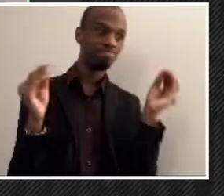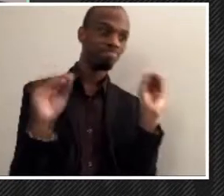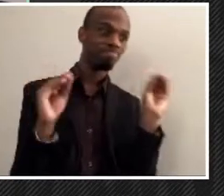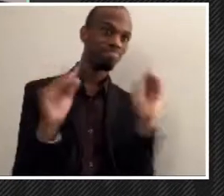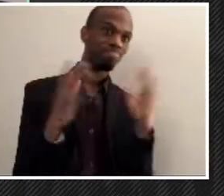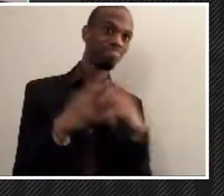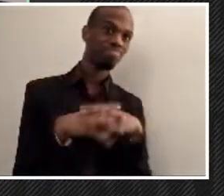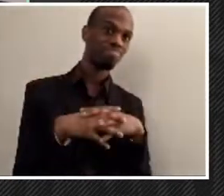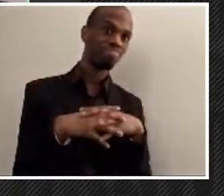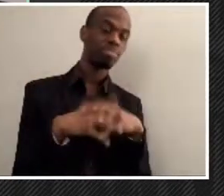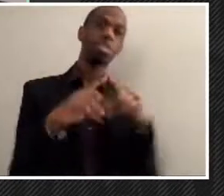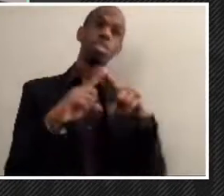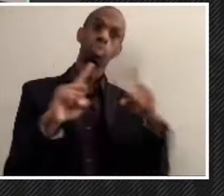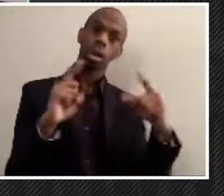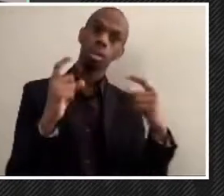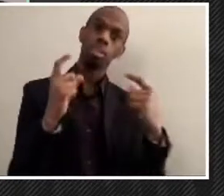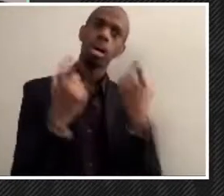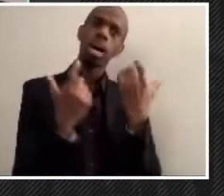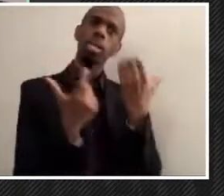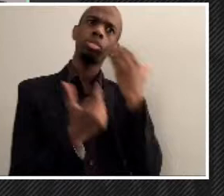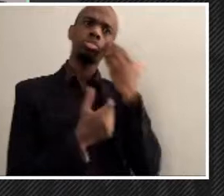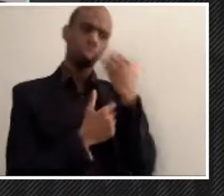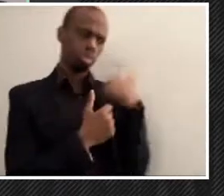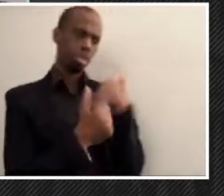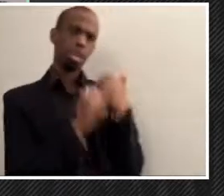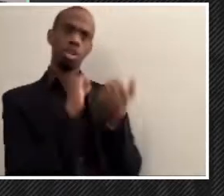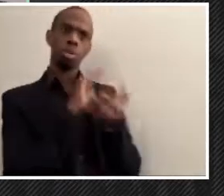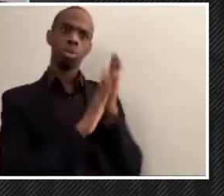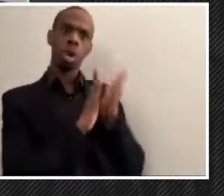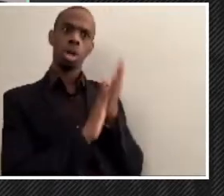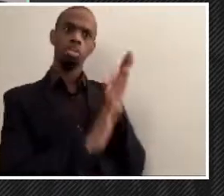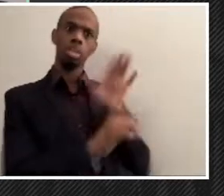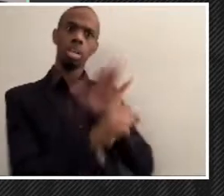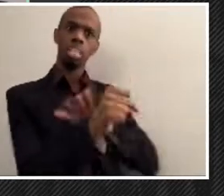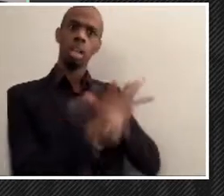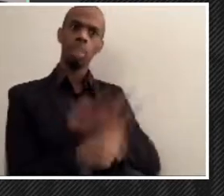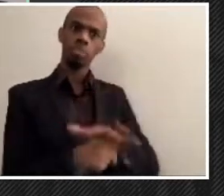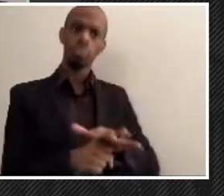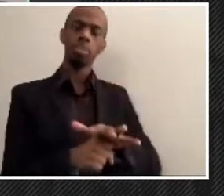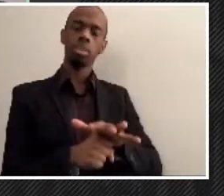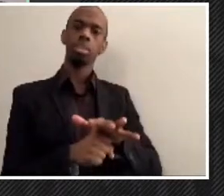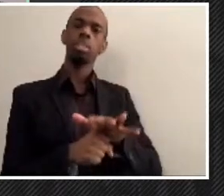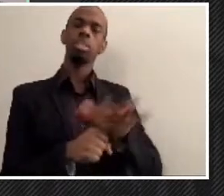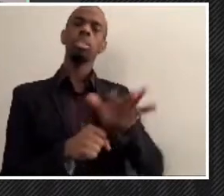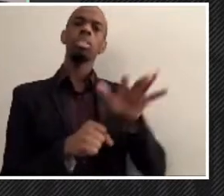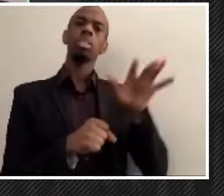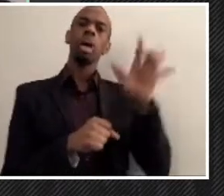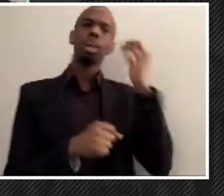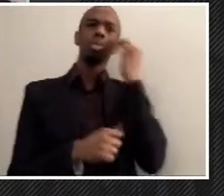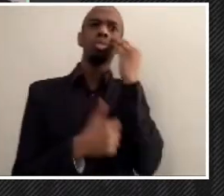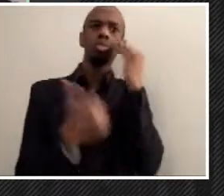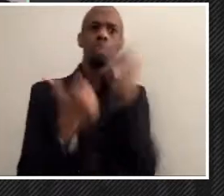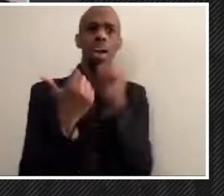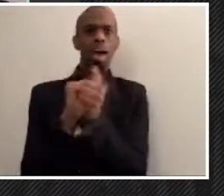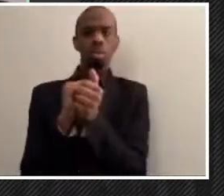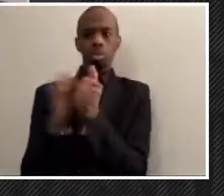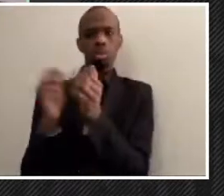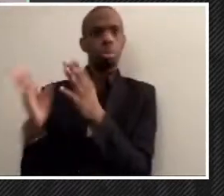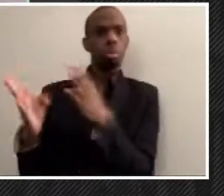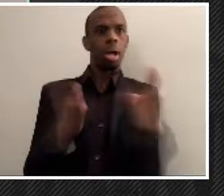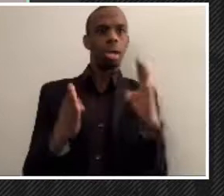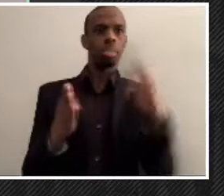that I had run enough campaigns that I knew what I was doing as a strategist. So I